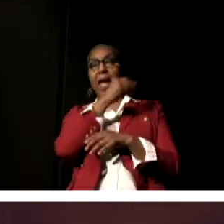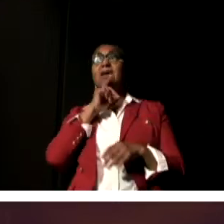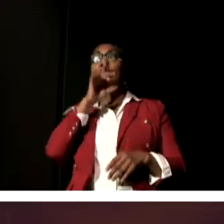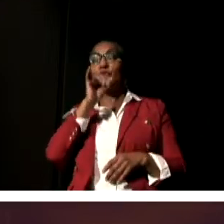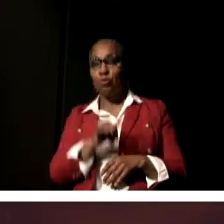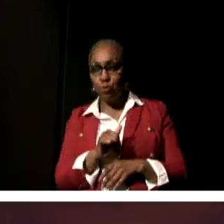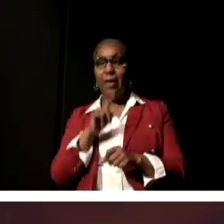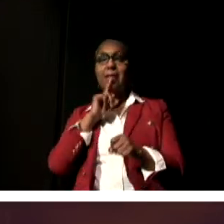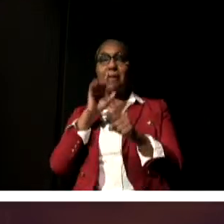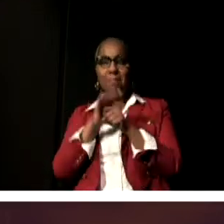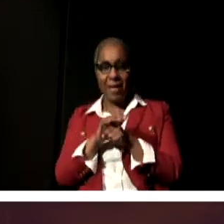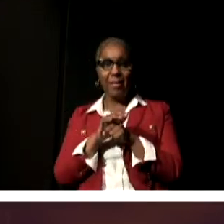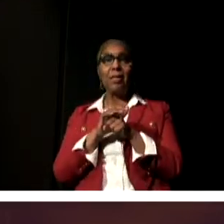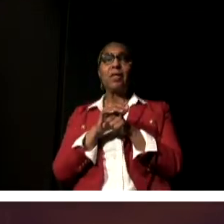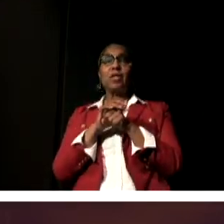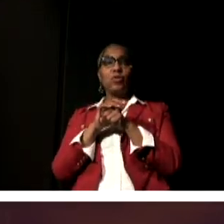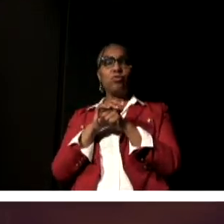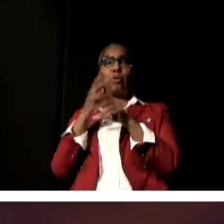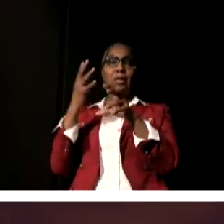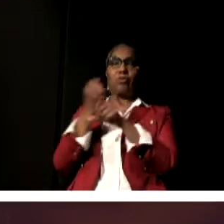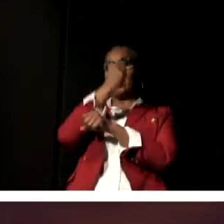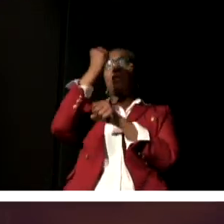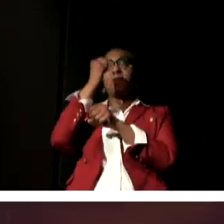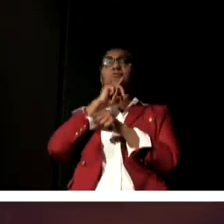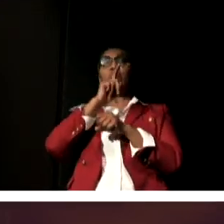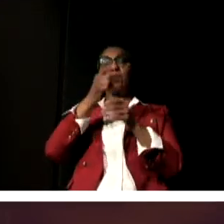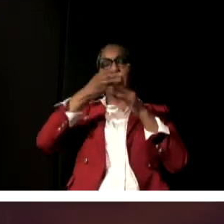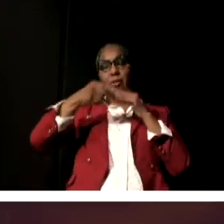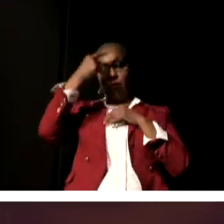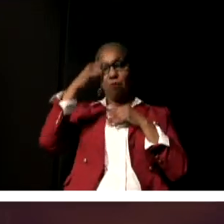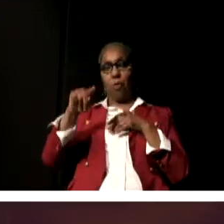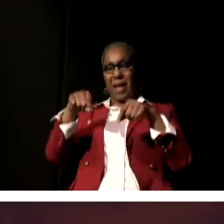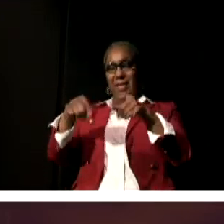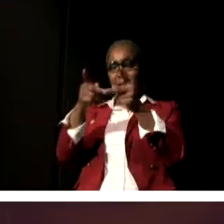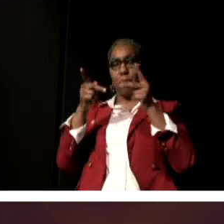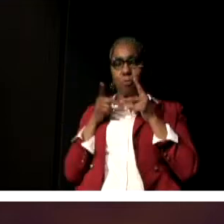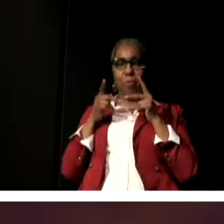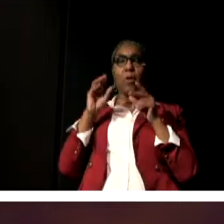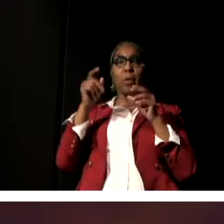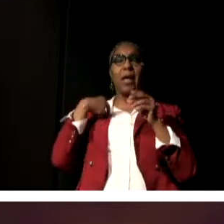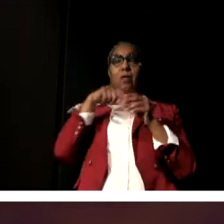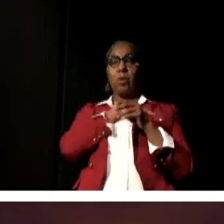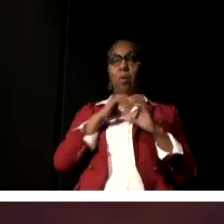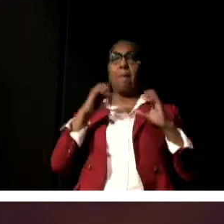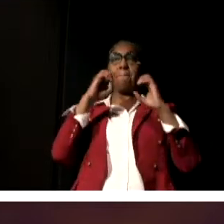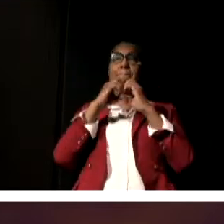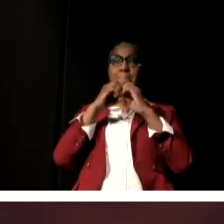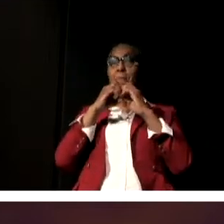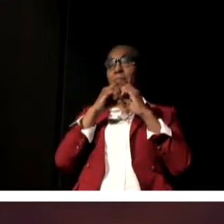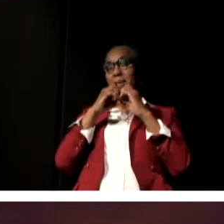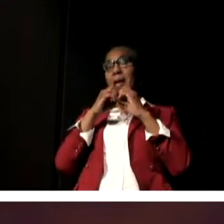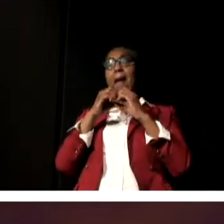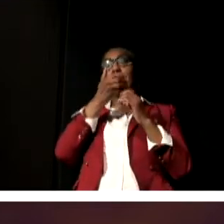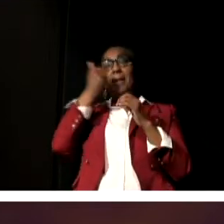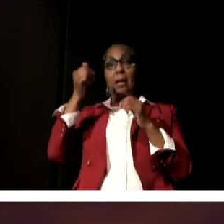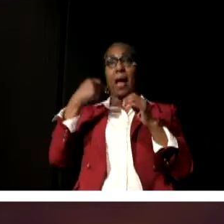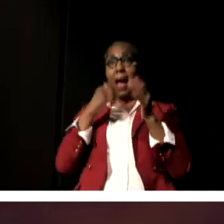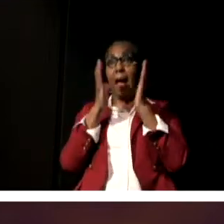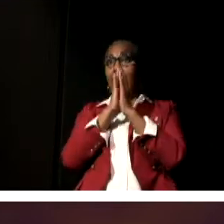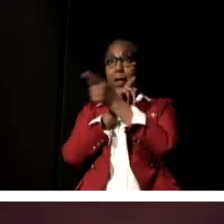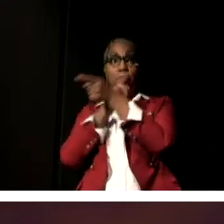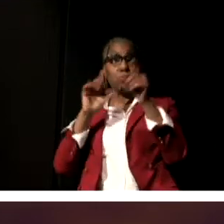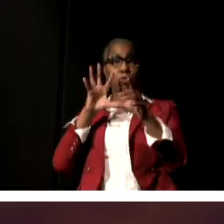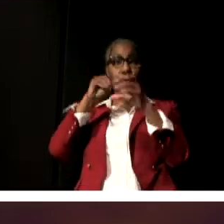truly commit to achieving real results for the Rock, we are even better. So I ask each of you